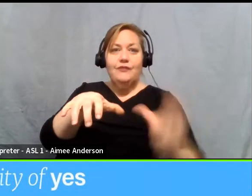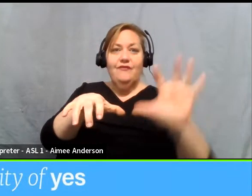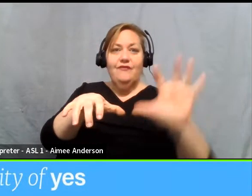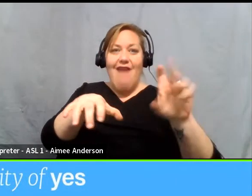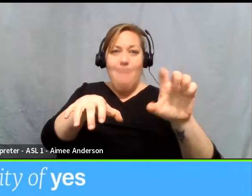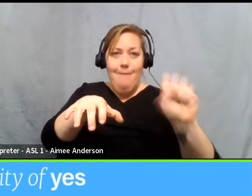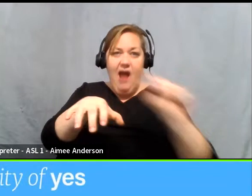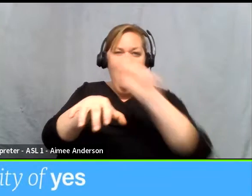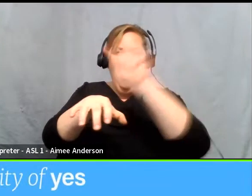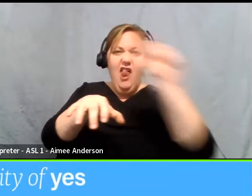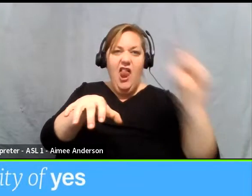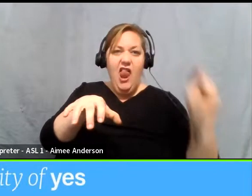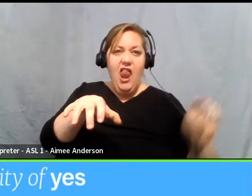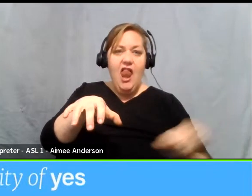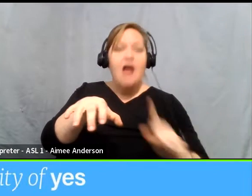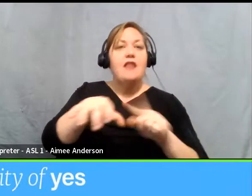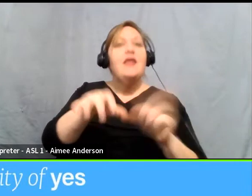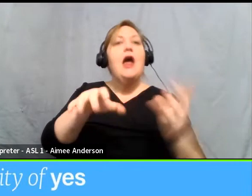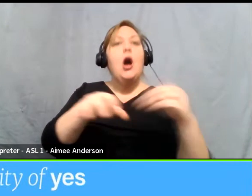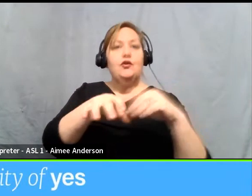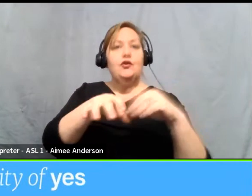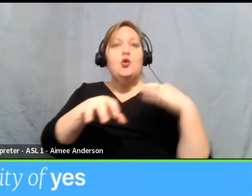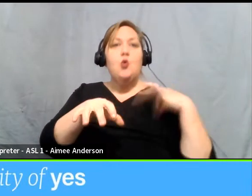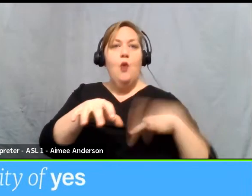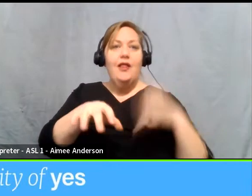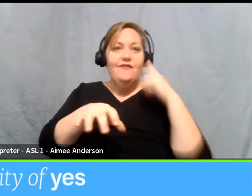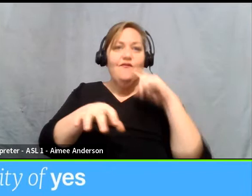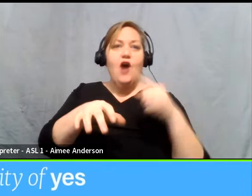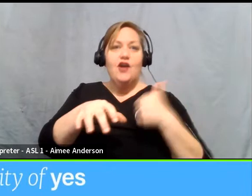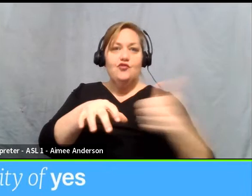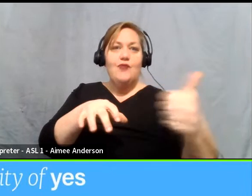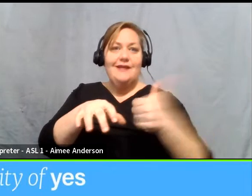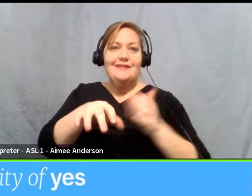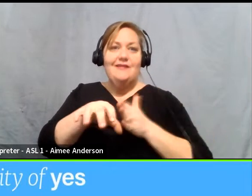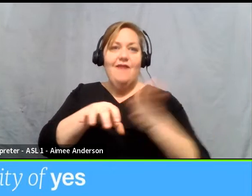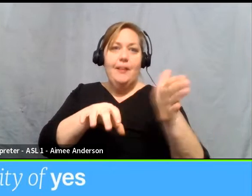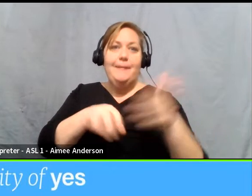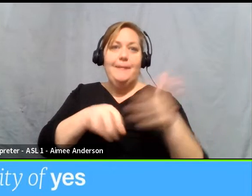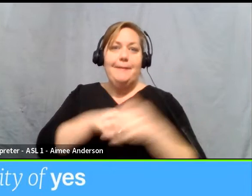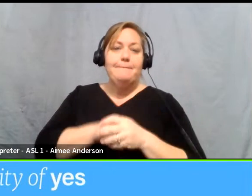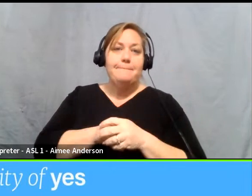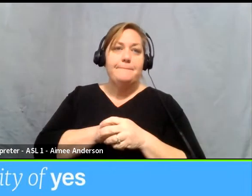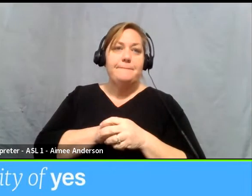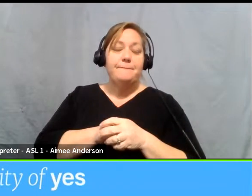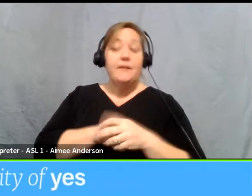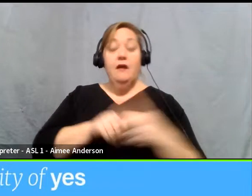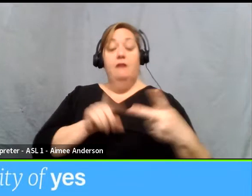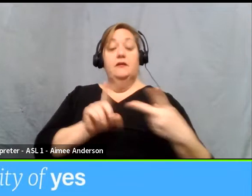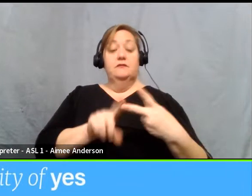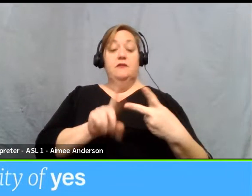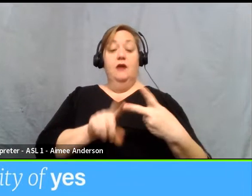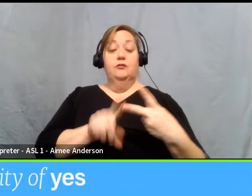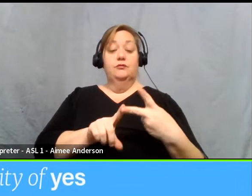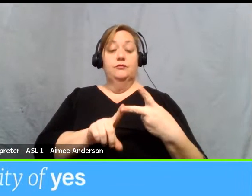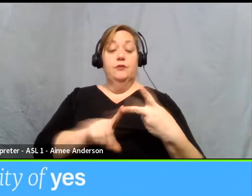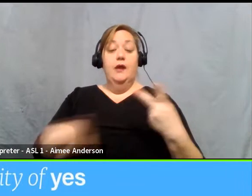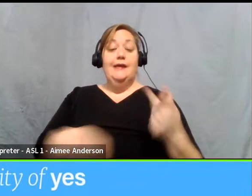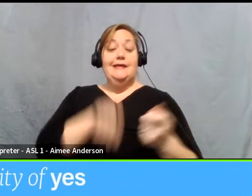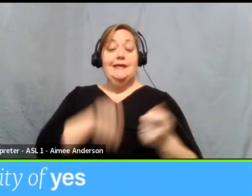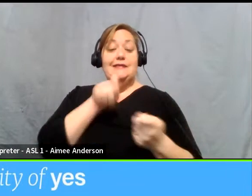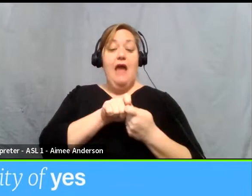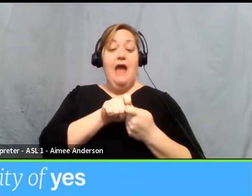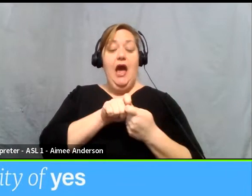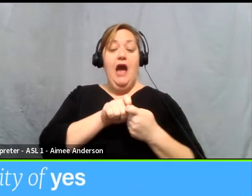around that station would then also qualify for transit-oriented development. The second question was about the exact sort of